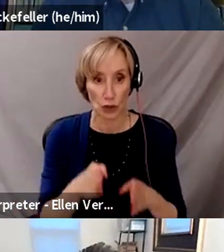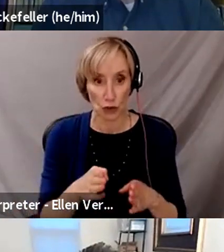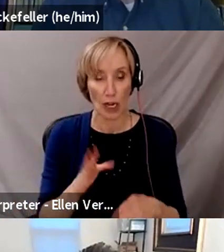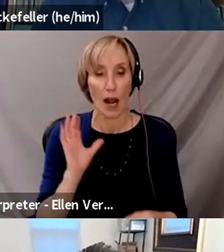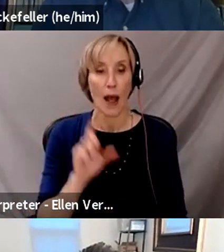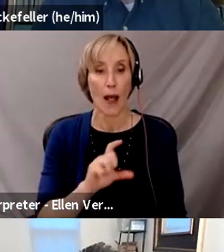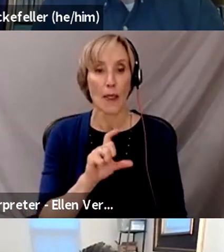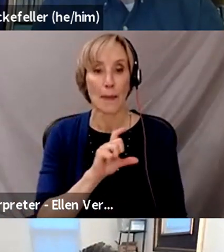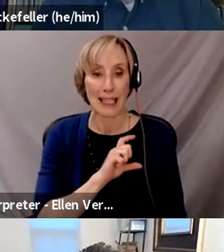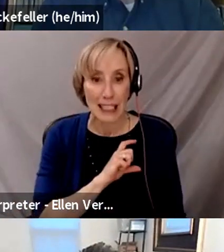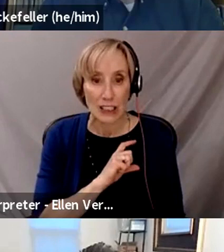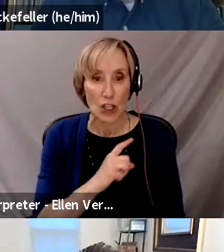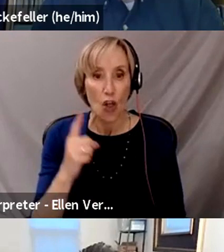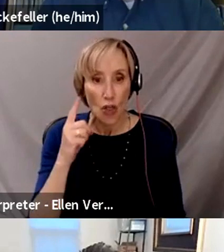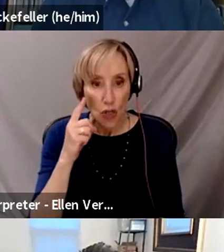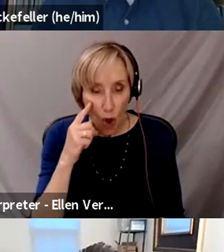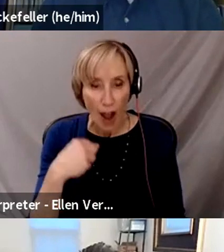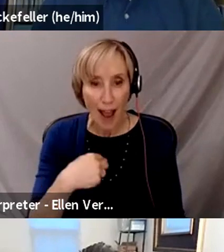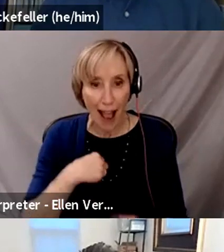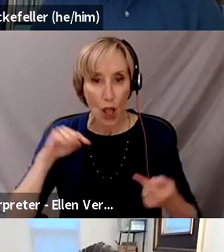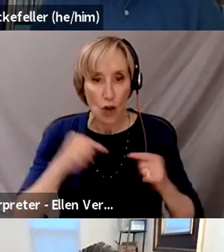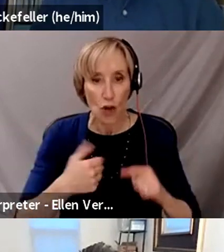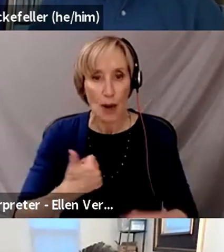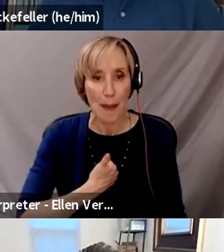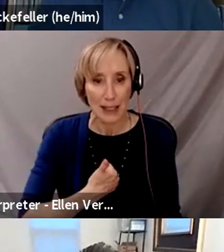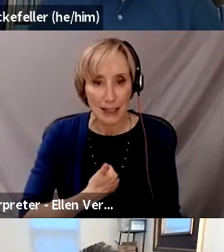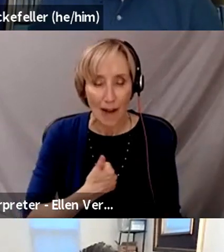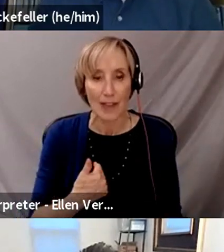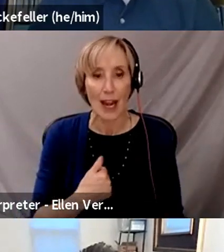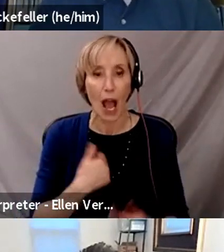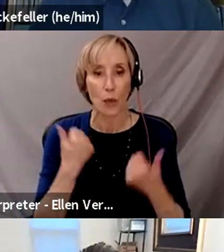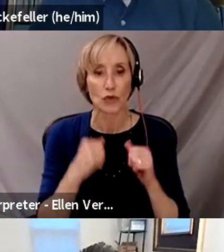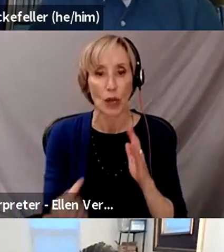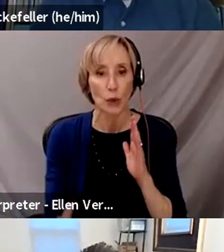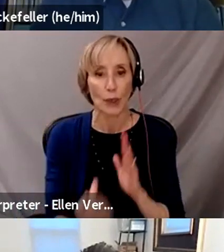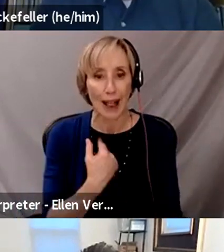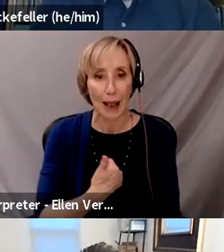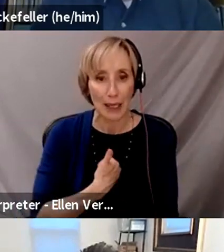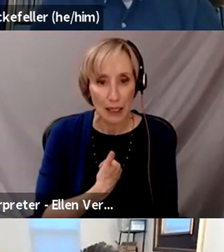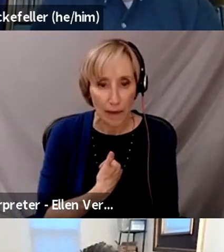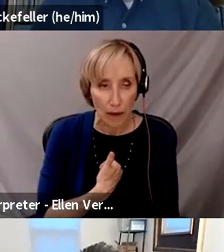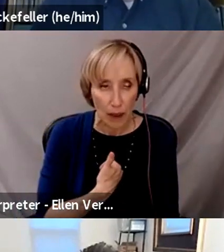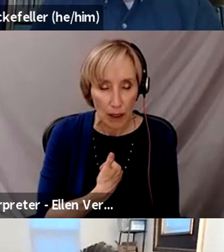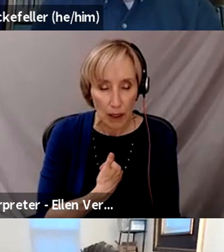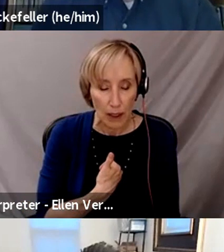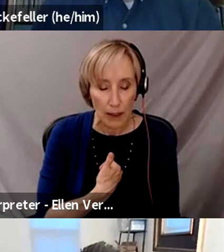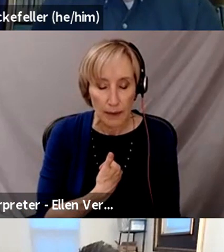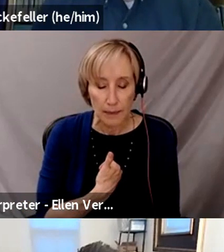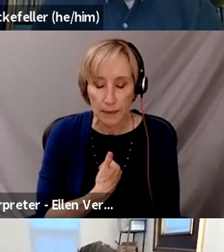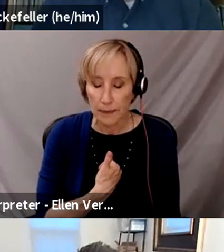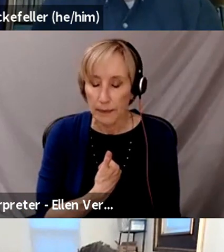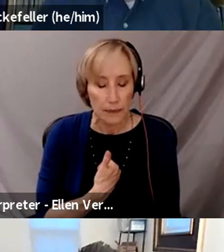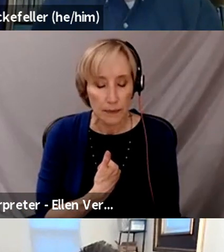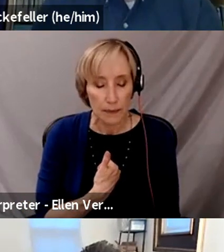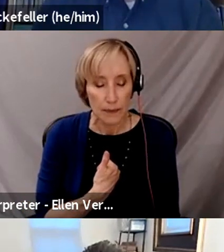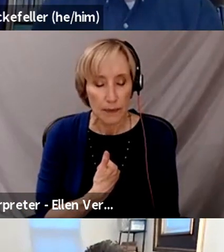thought that I did this to myself, that it was a suicide attempt. So when I think about